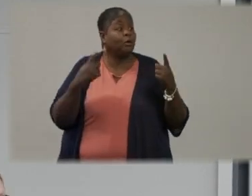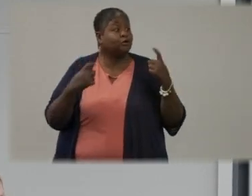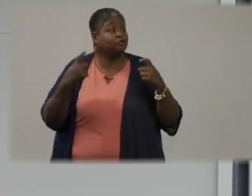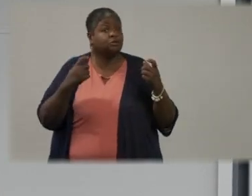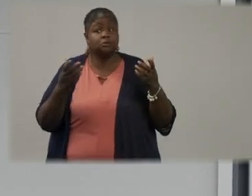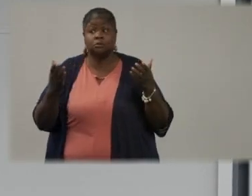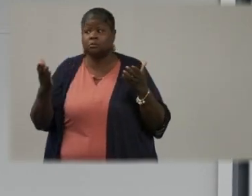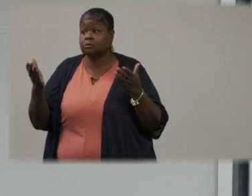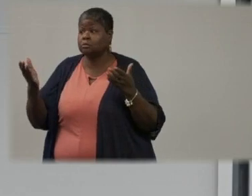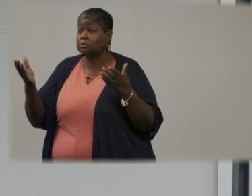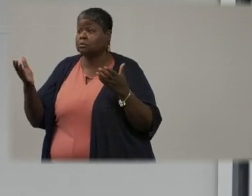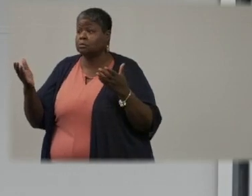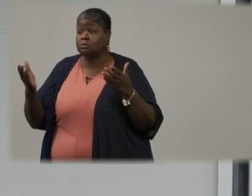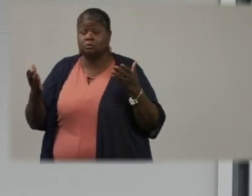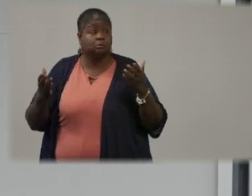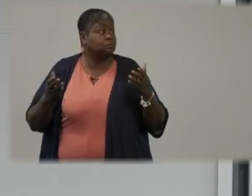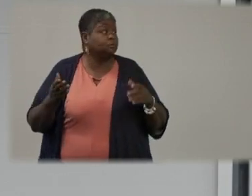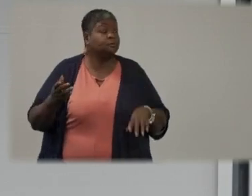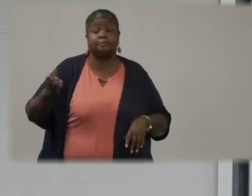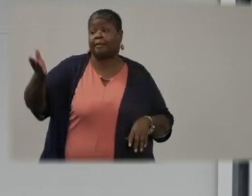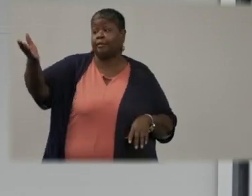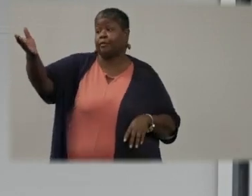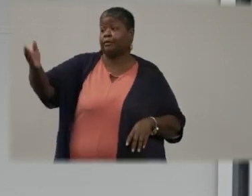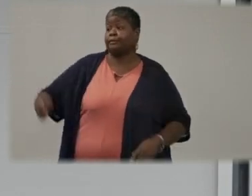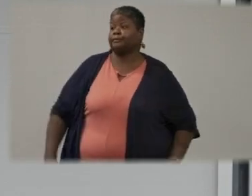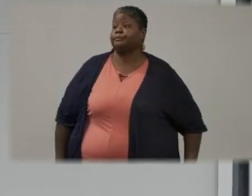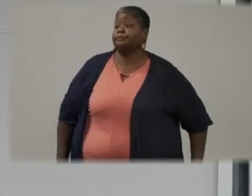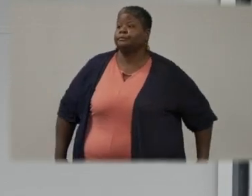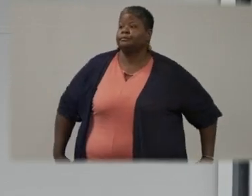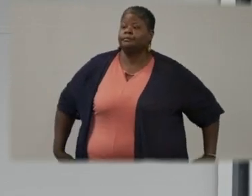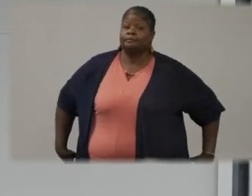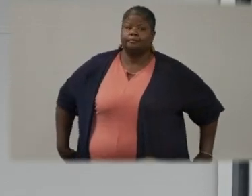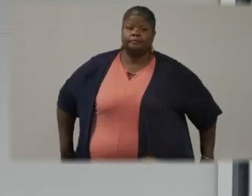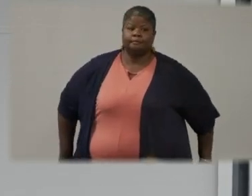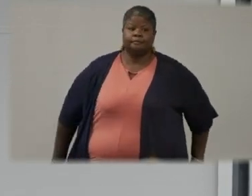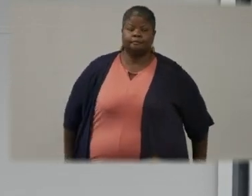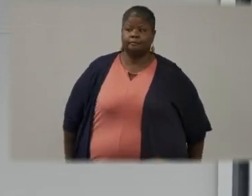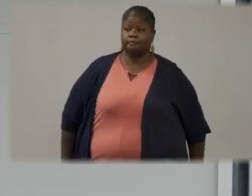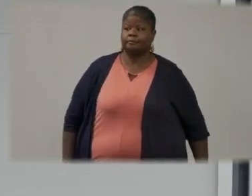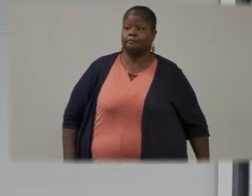any other questions? Because Back then I there. can get out of your way.